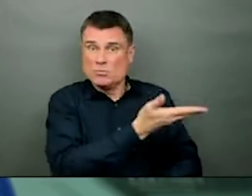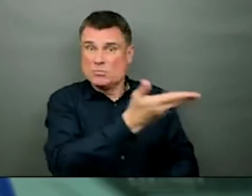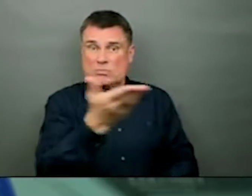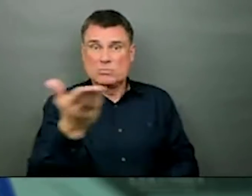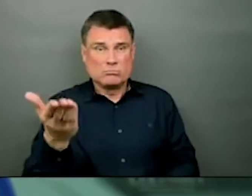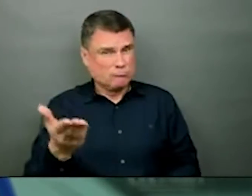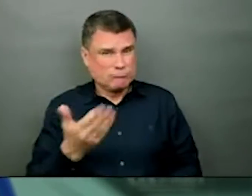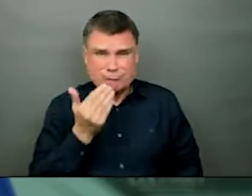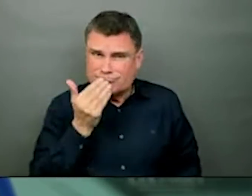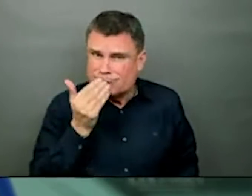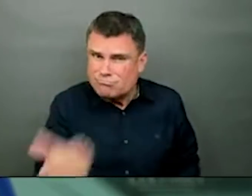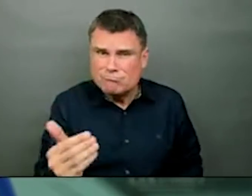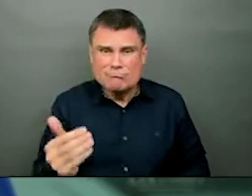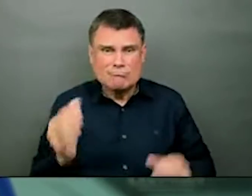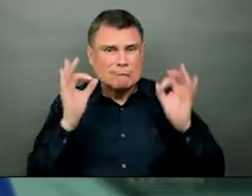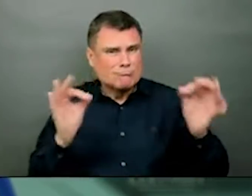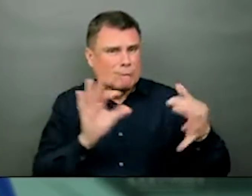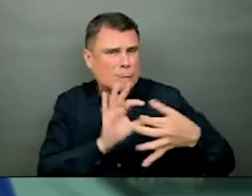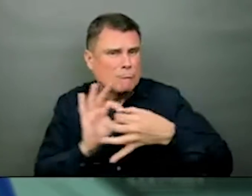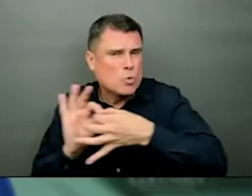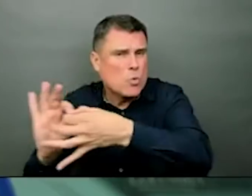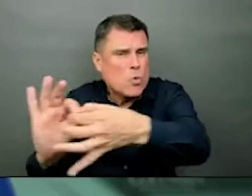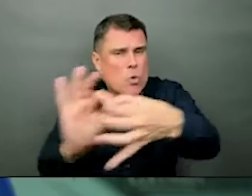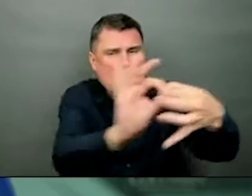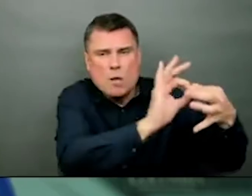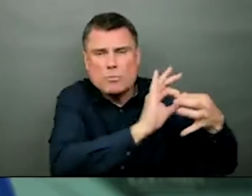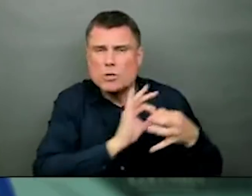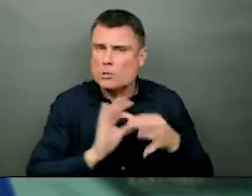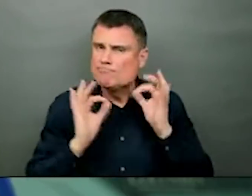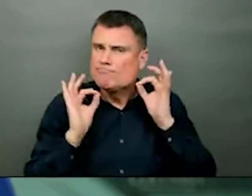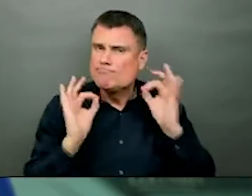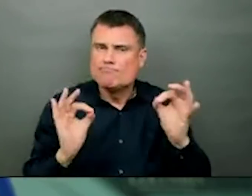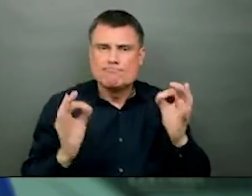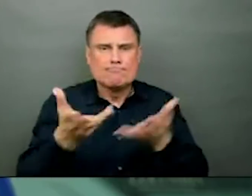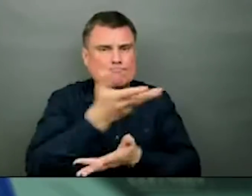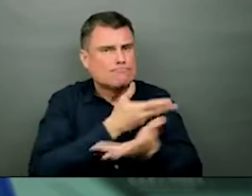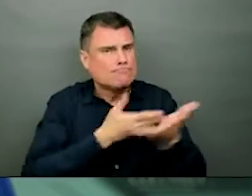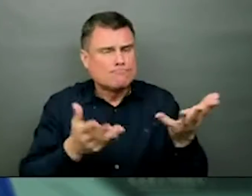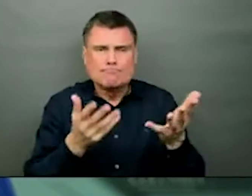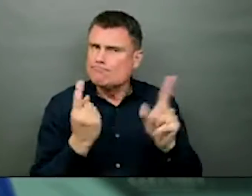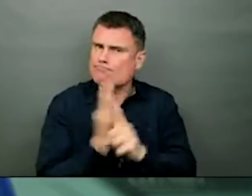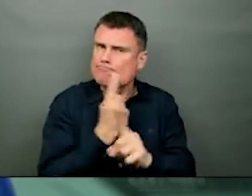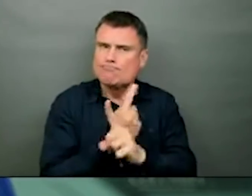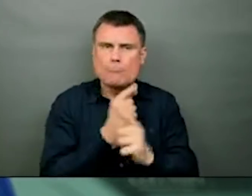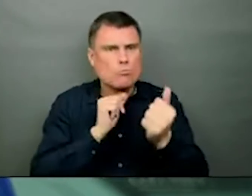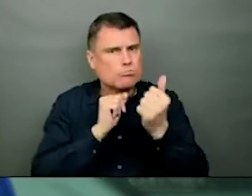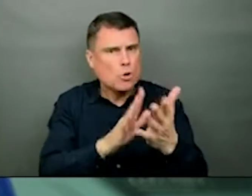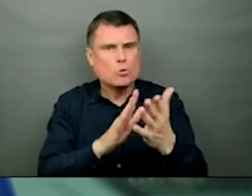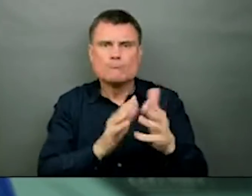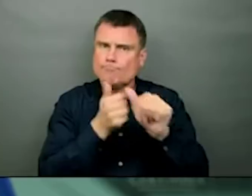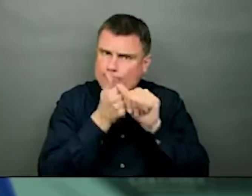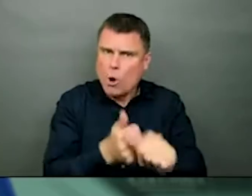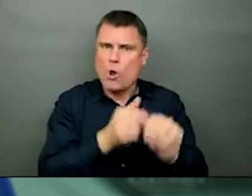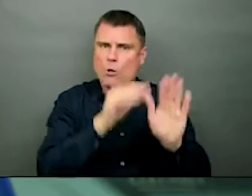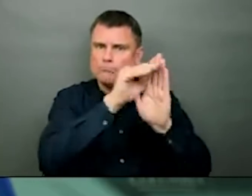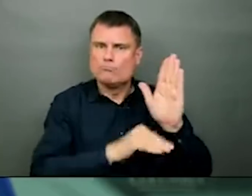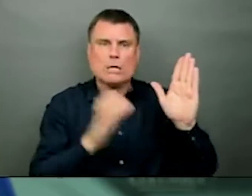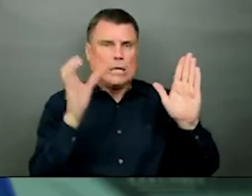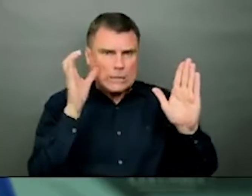has a huge impact on churches and on synagogues, on temples, on